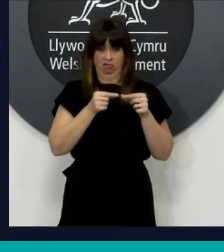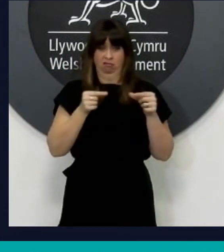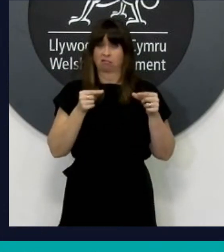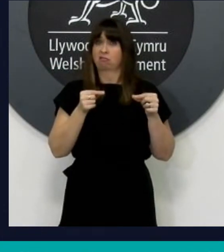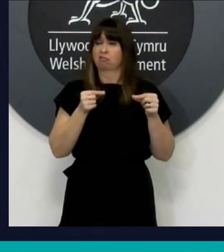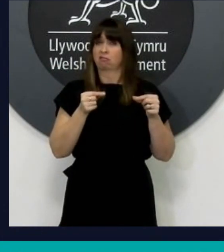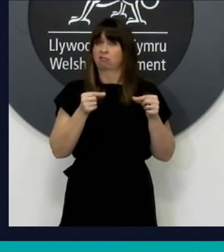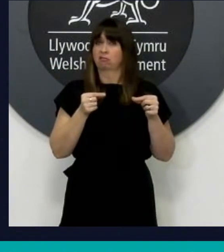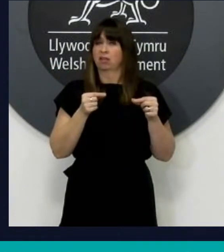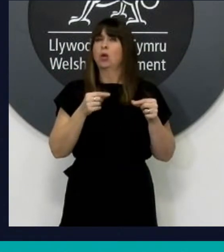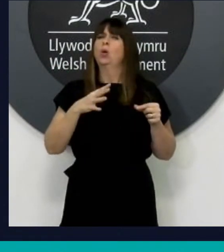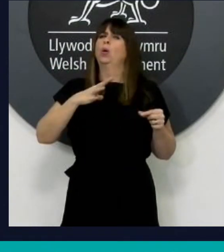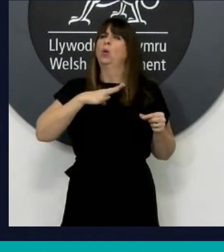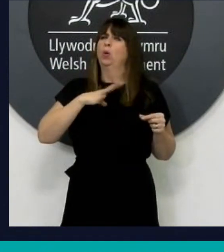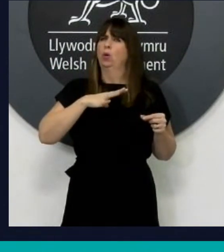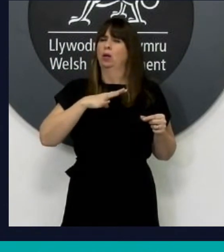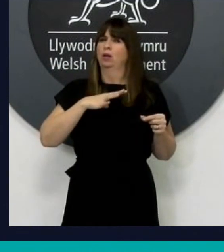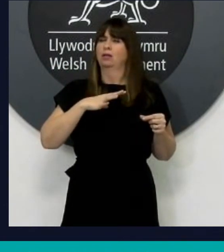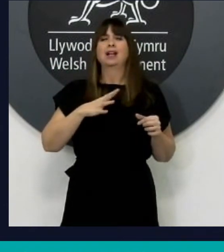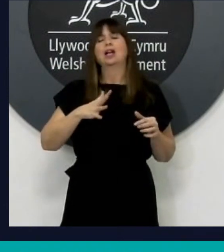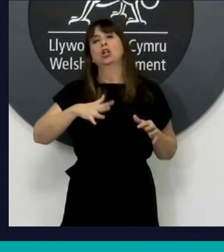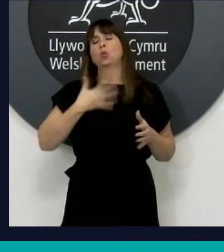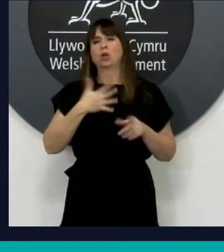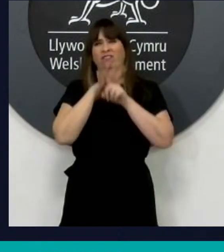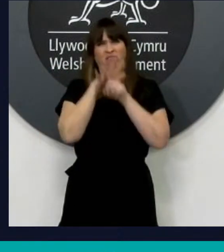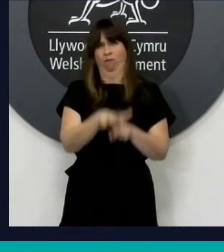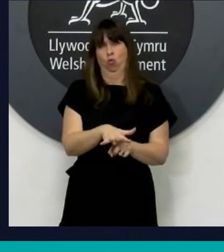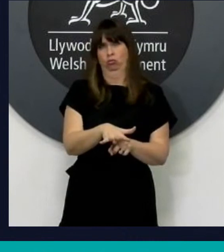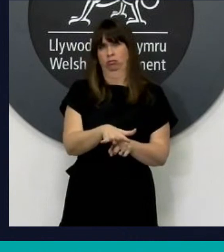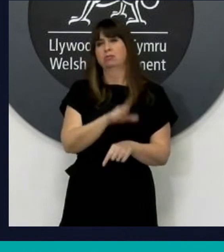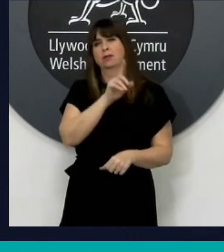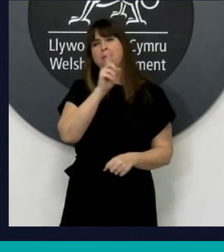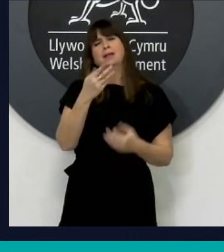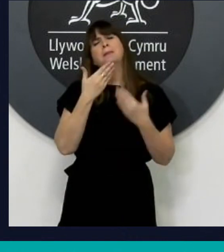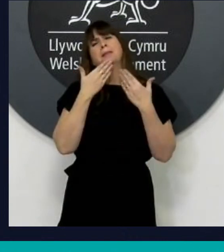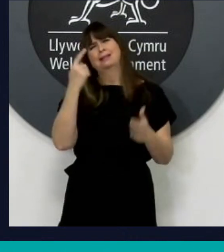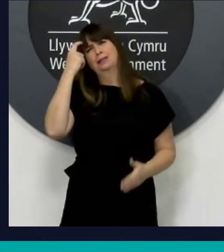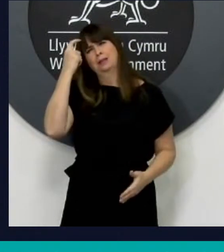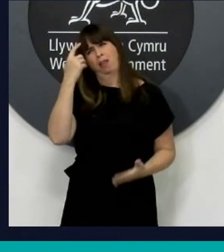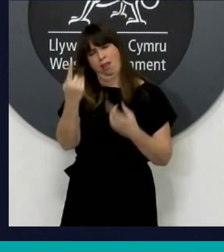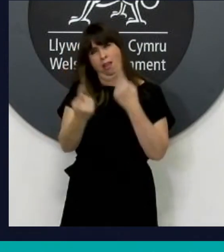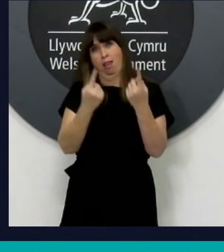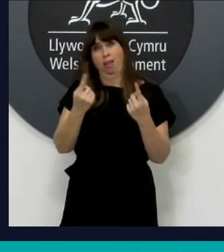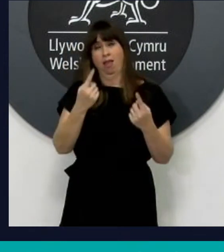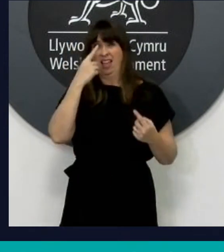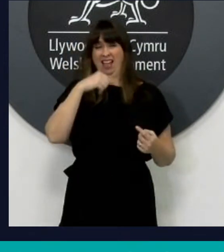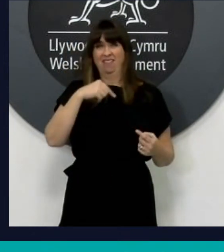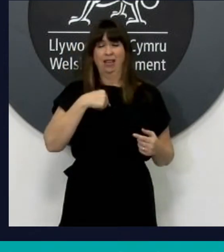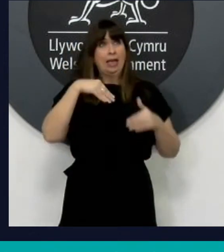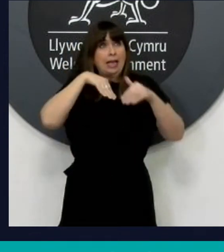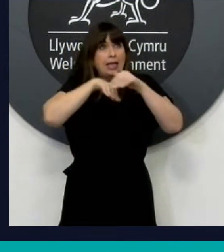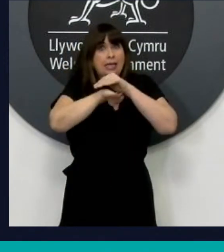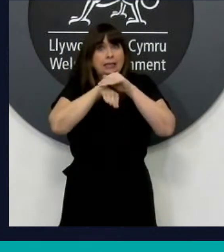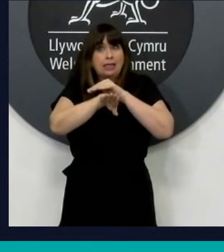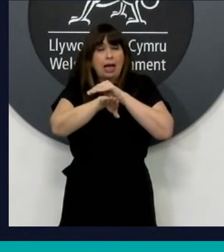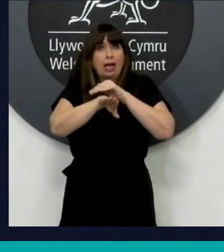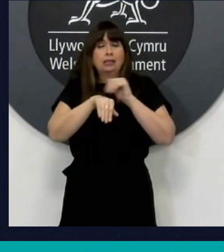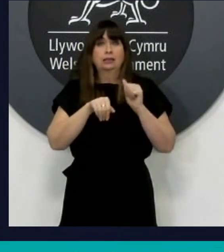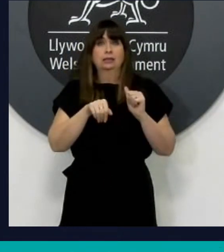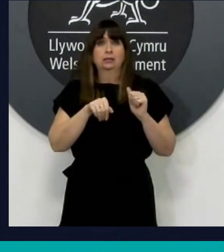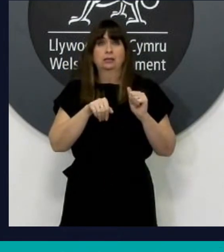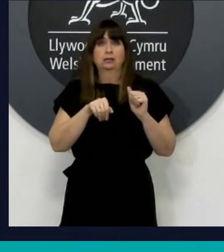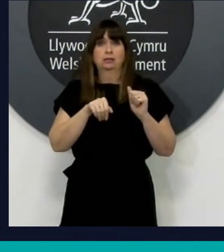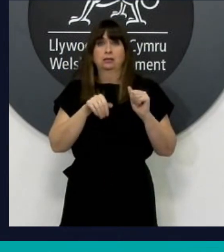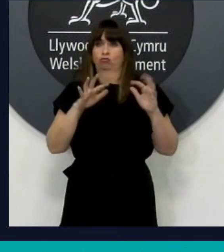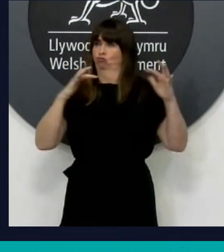But I think, you know, rather than have a rule on this, we'll say to people, please be sensible. If you feel you're in an indoor environment or you've been in